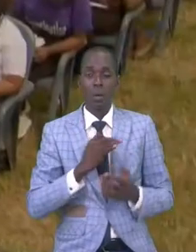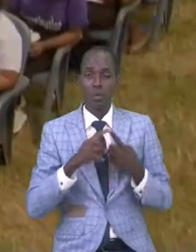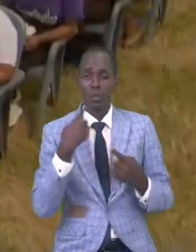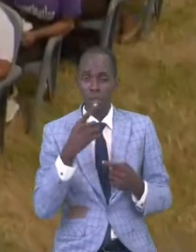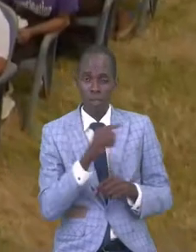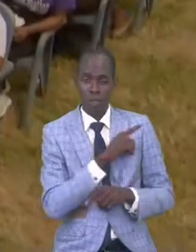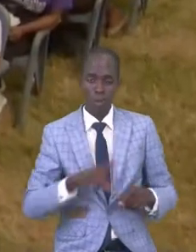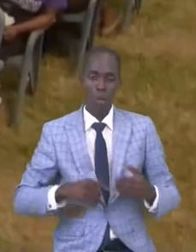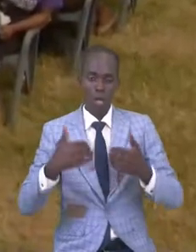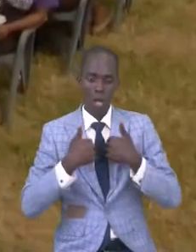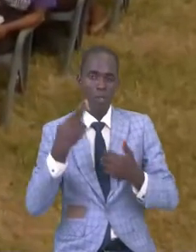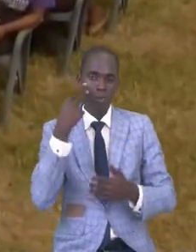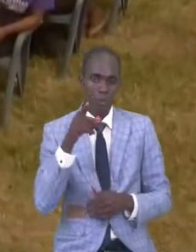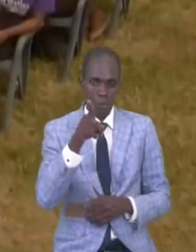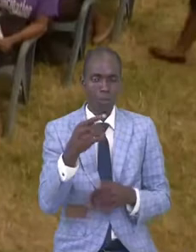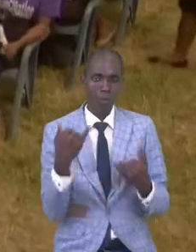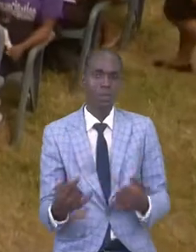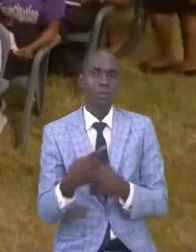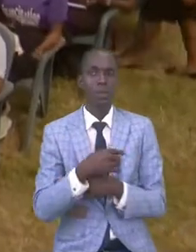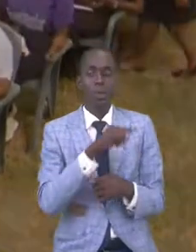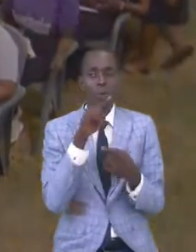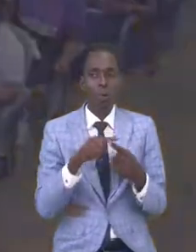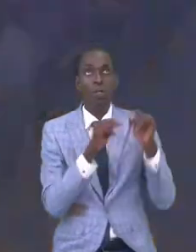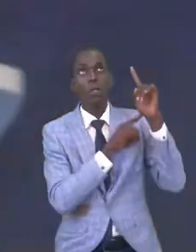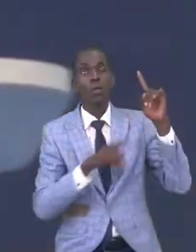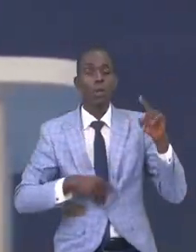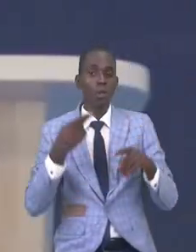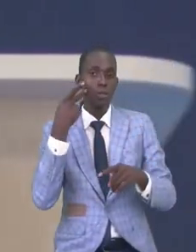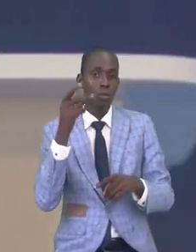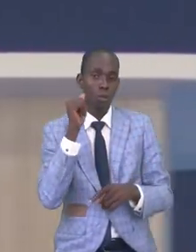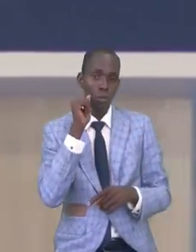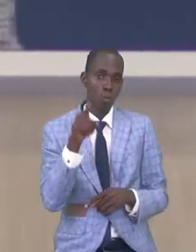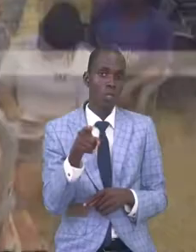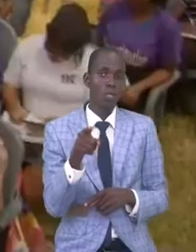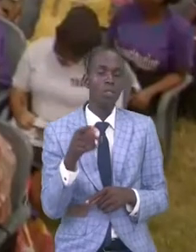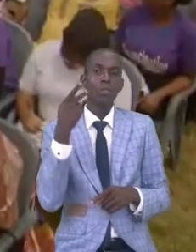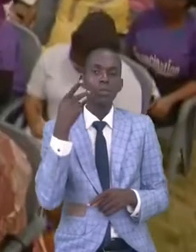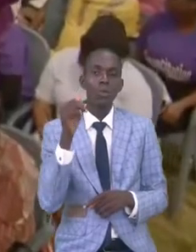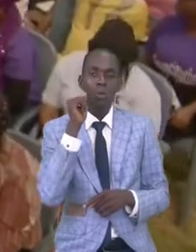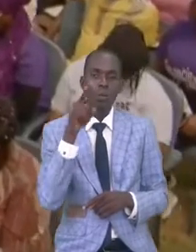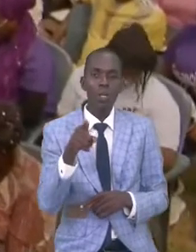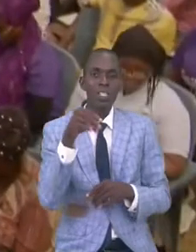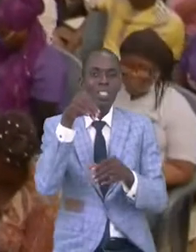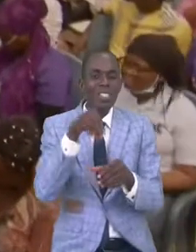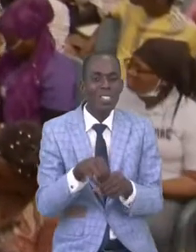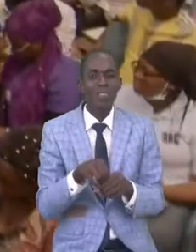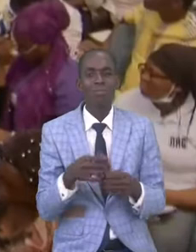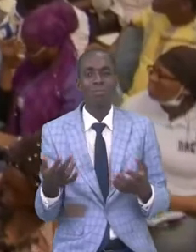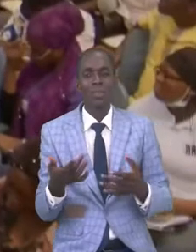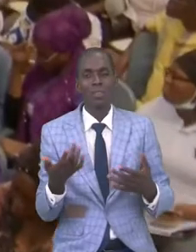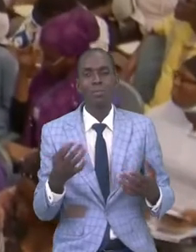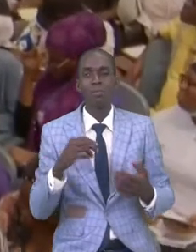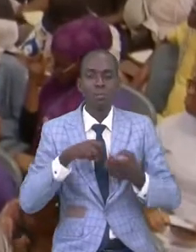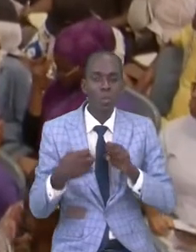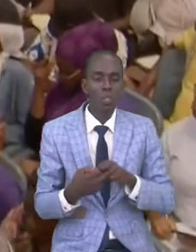today. When the Lord saw her, the Lord saw her in infirmity, a